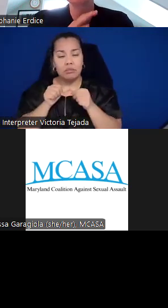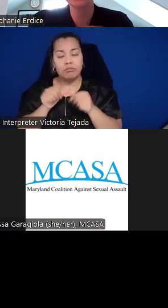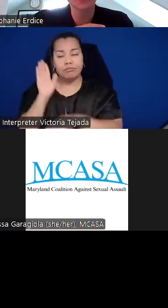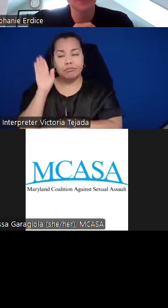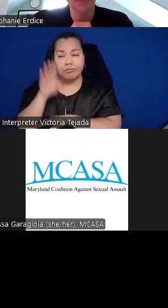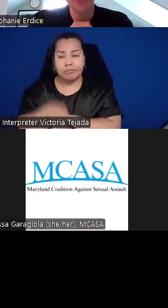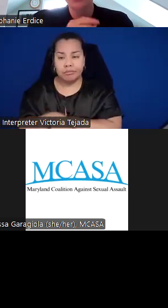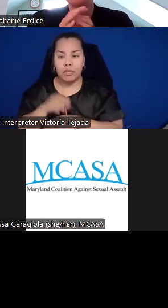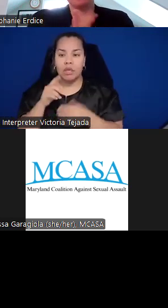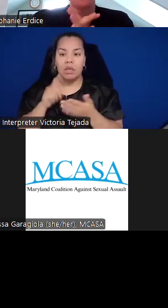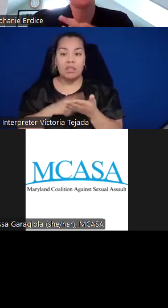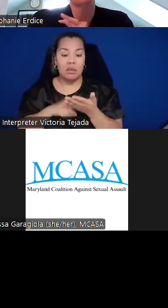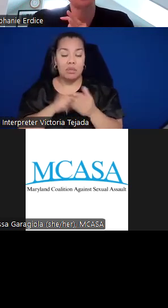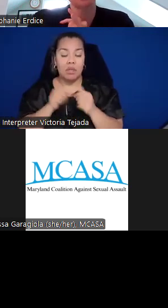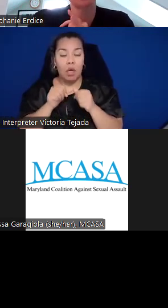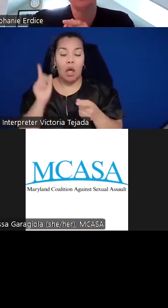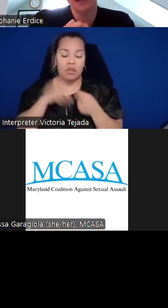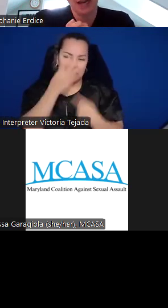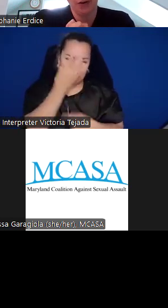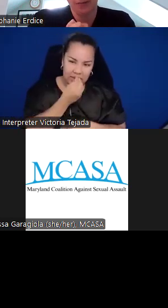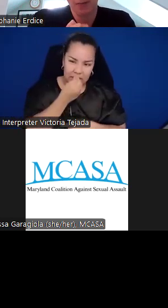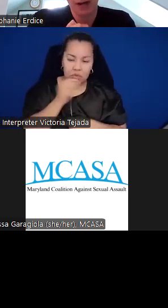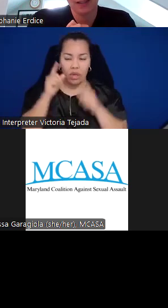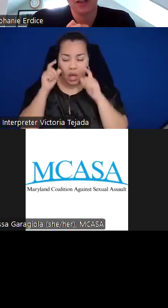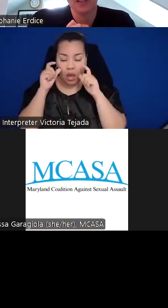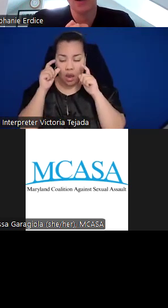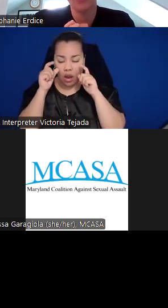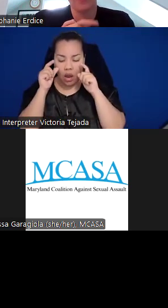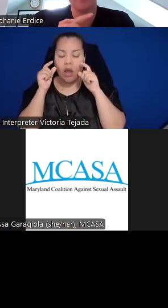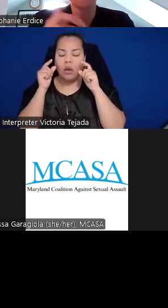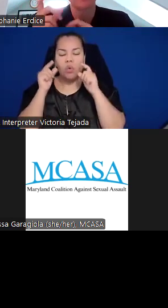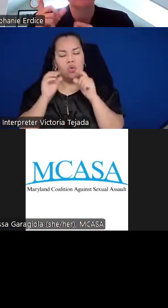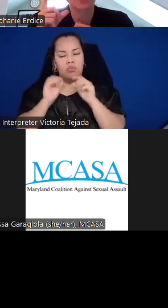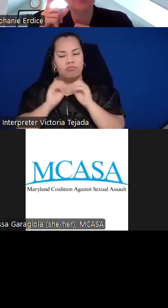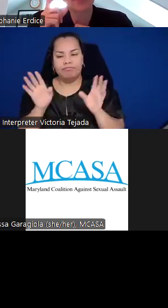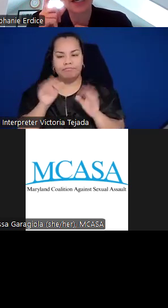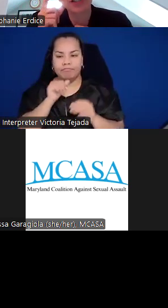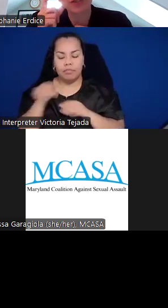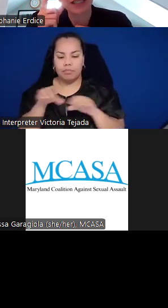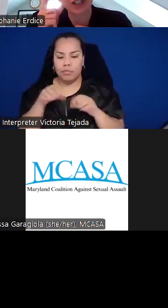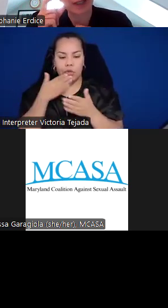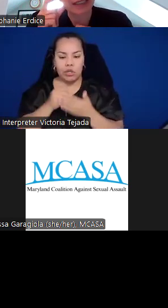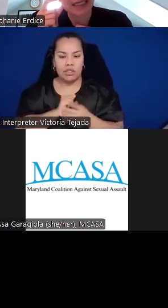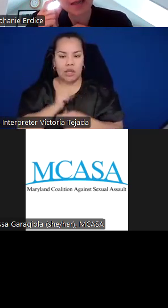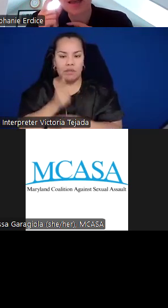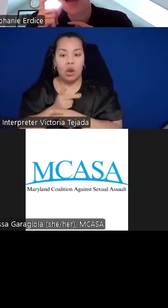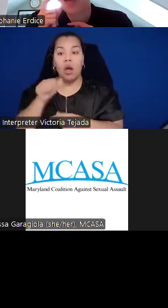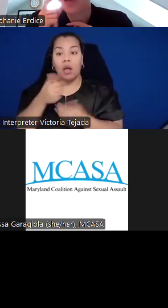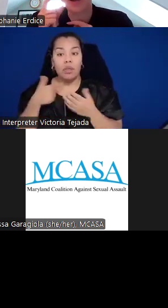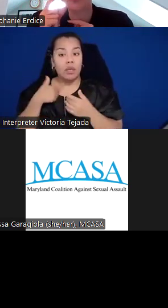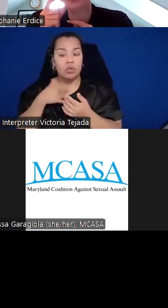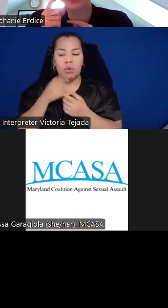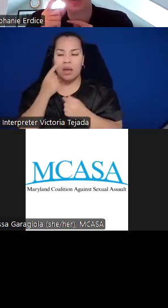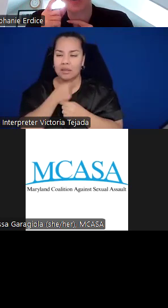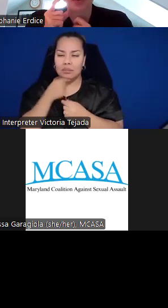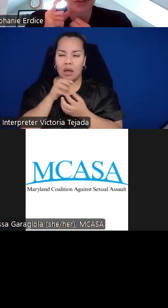until I have a sleep cycle. So that eye twitch is a real indicator I'm not practicing good self-care. The other thing I do is clench my teeth.